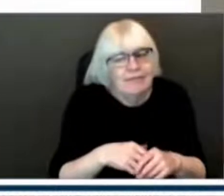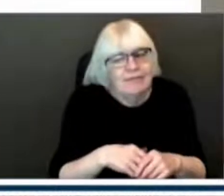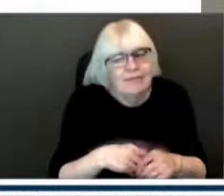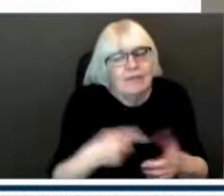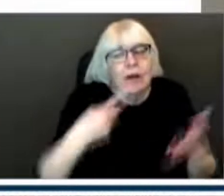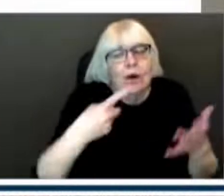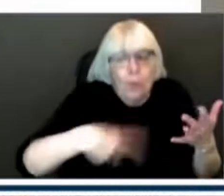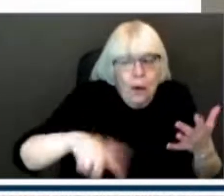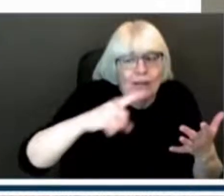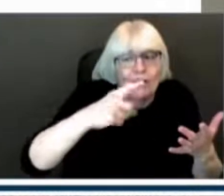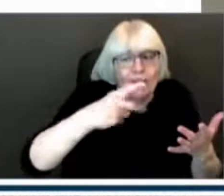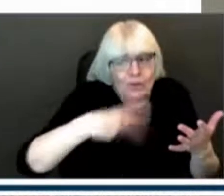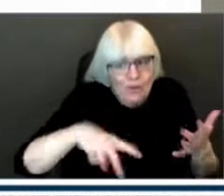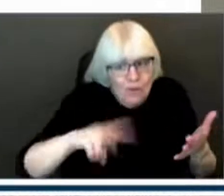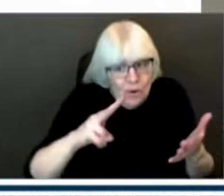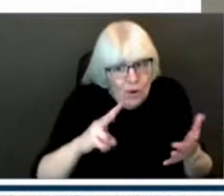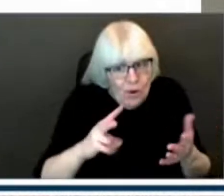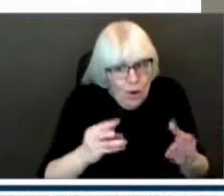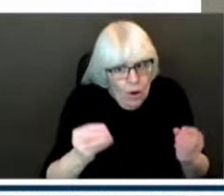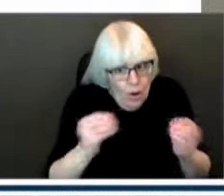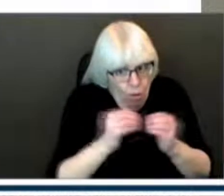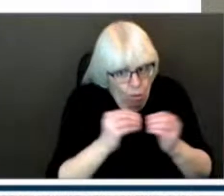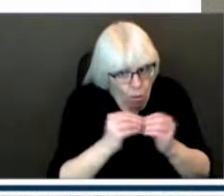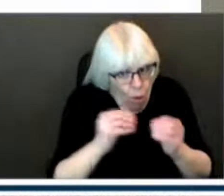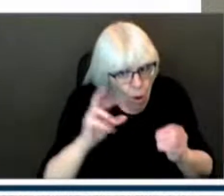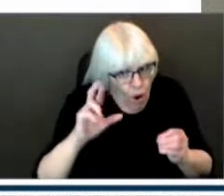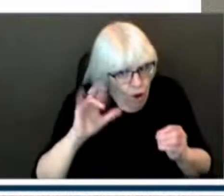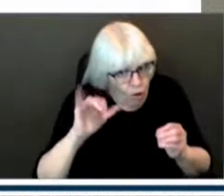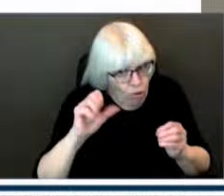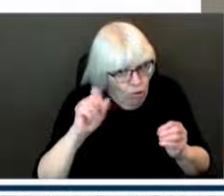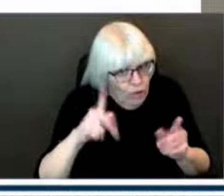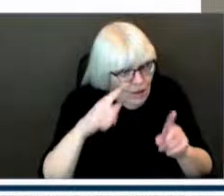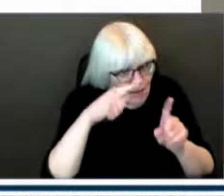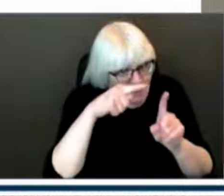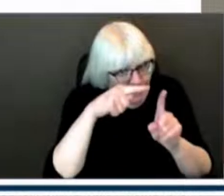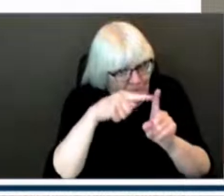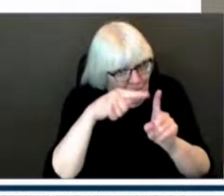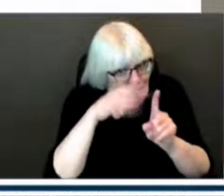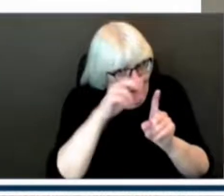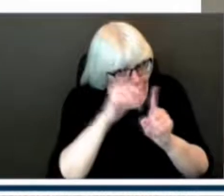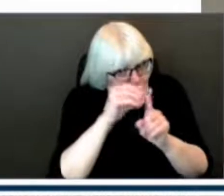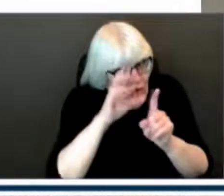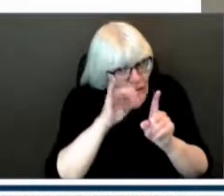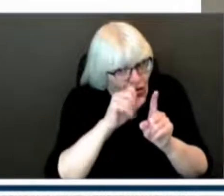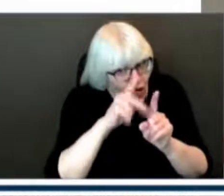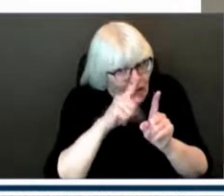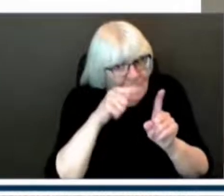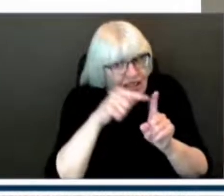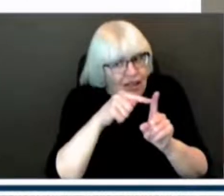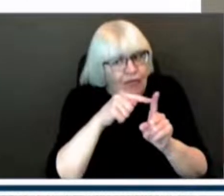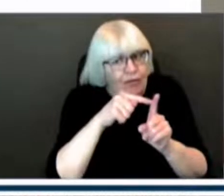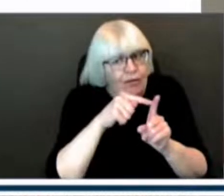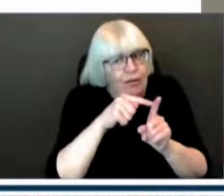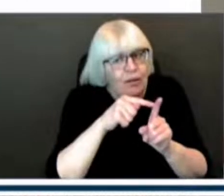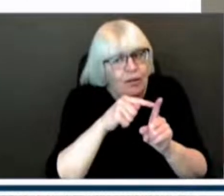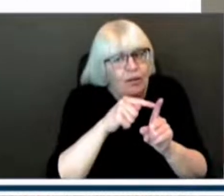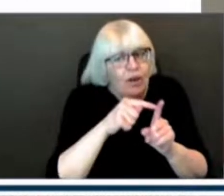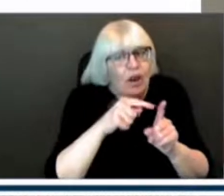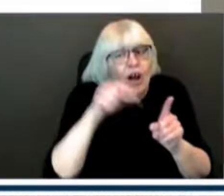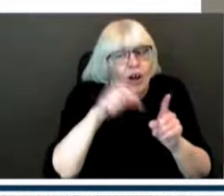risk, what do they need to do to keep them, to build in layers of protection, but as much about what is for the rest of